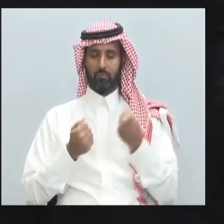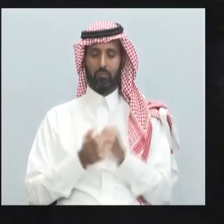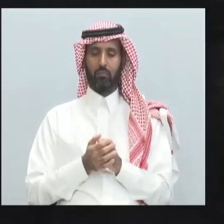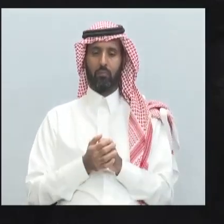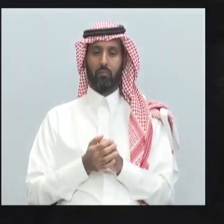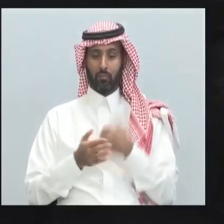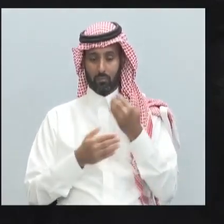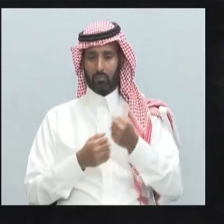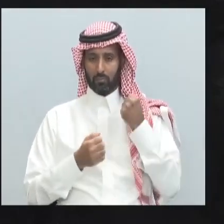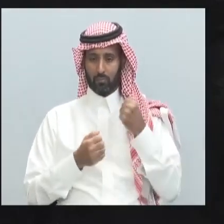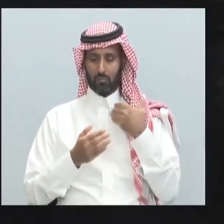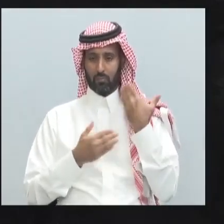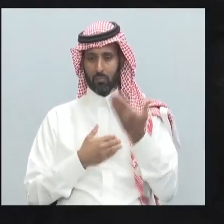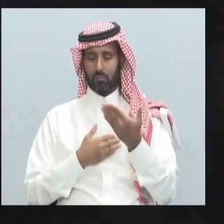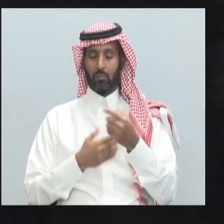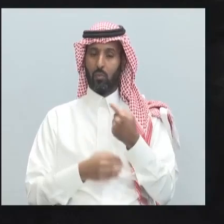a healthy